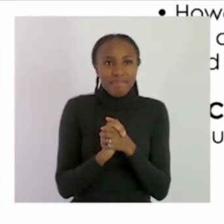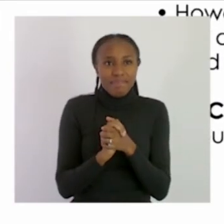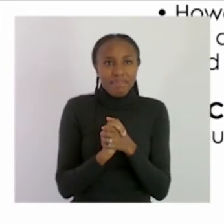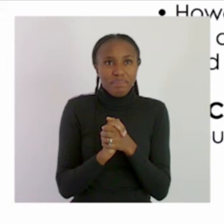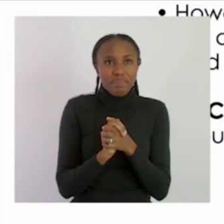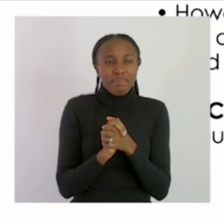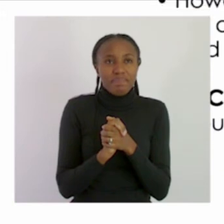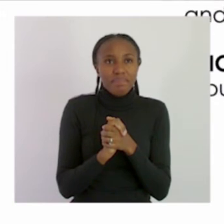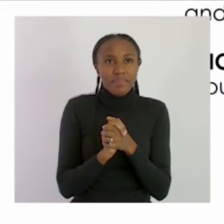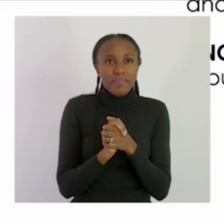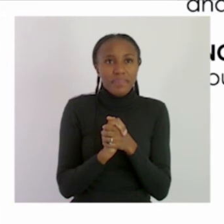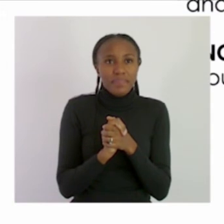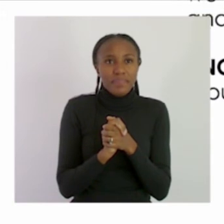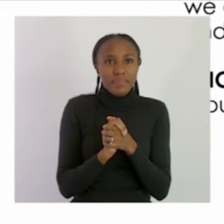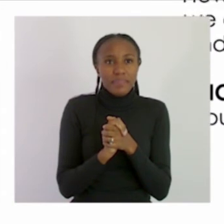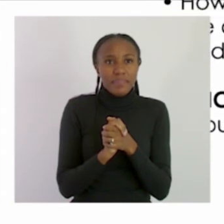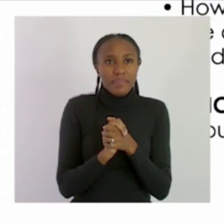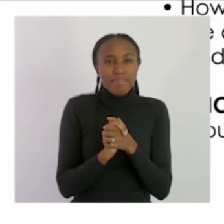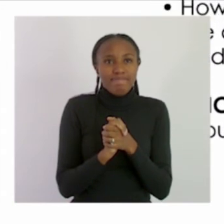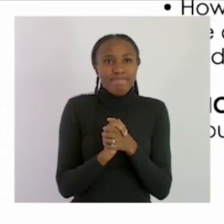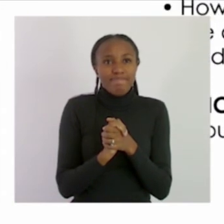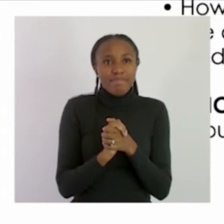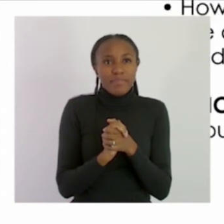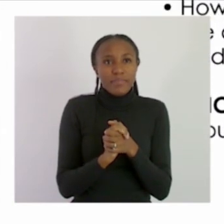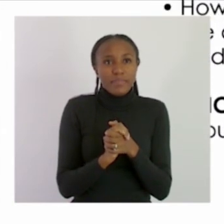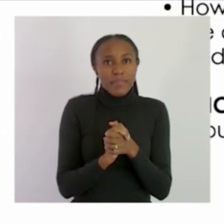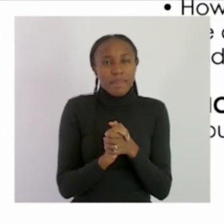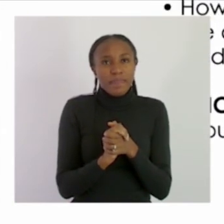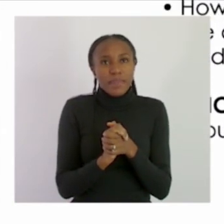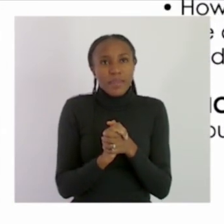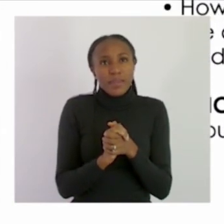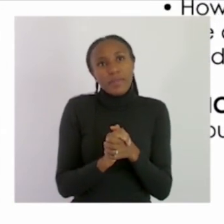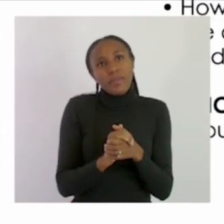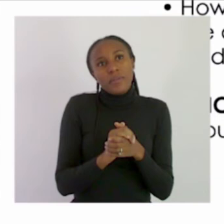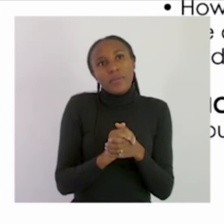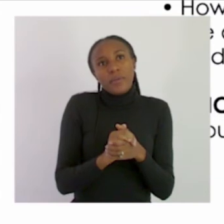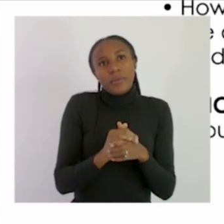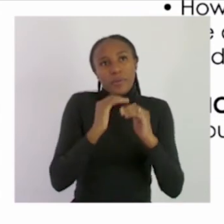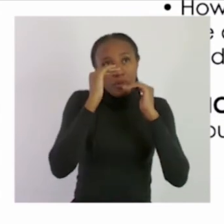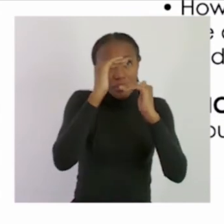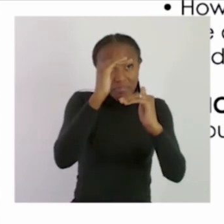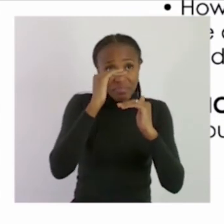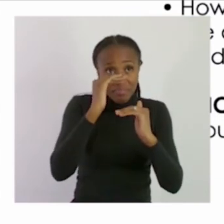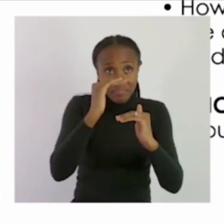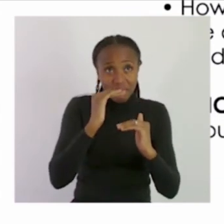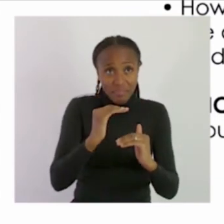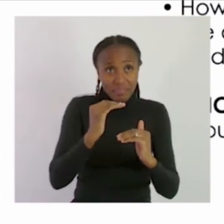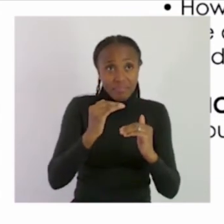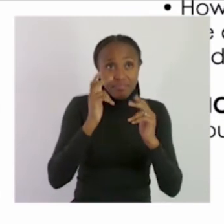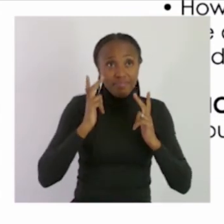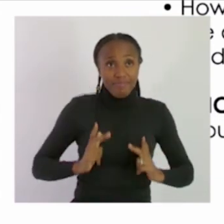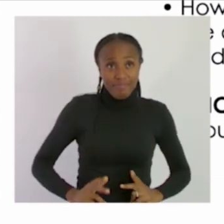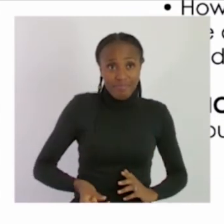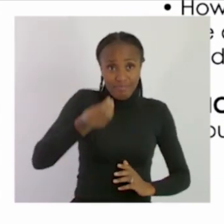treated. We are concluding. We are saying that various stages of human growth and development. We